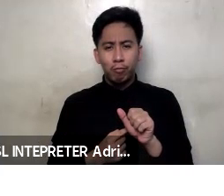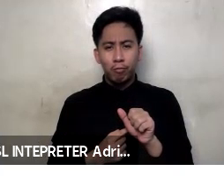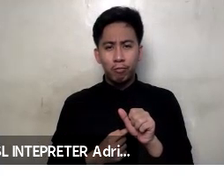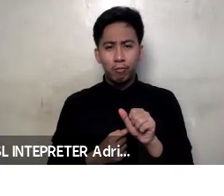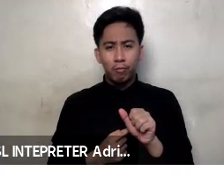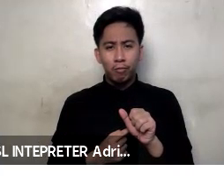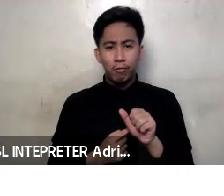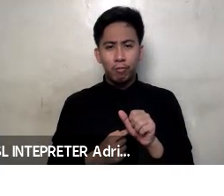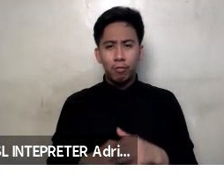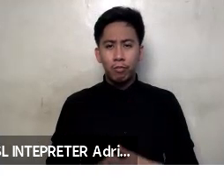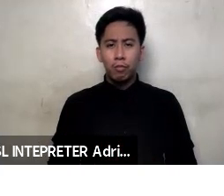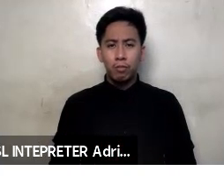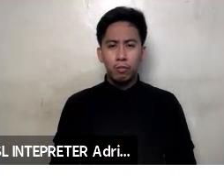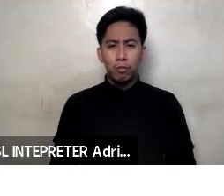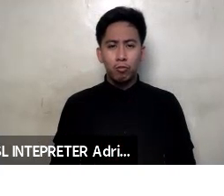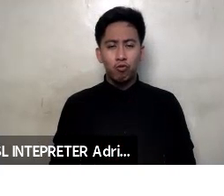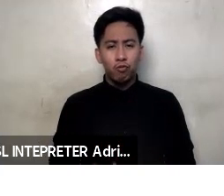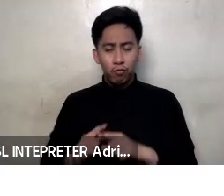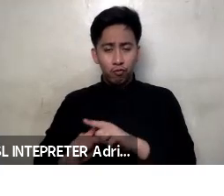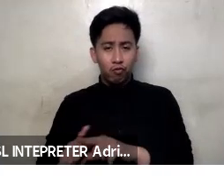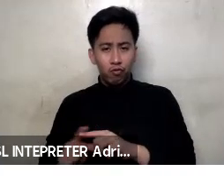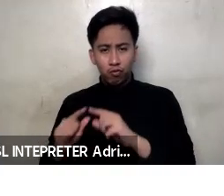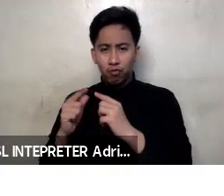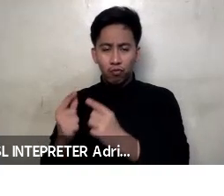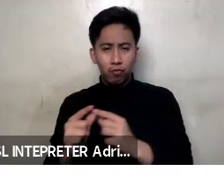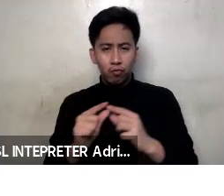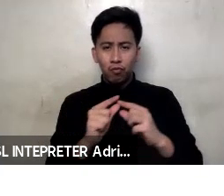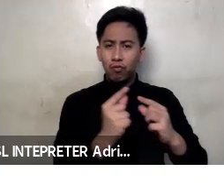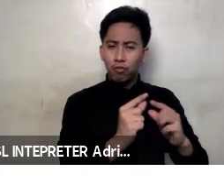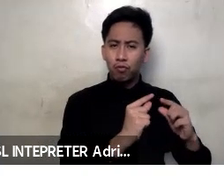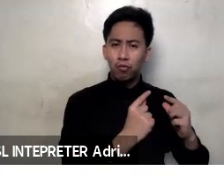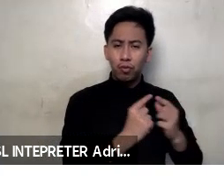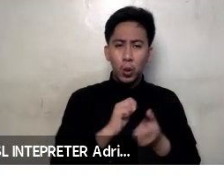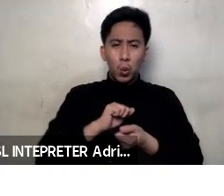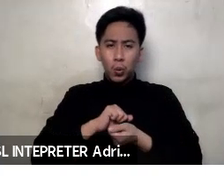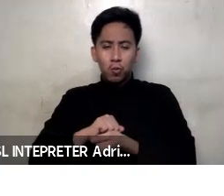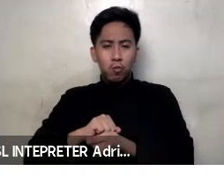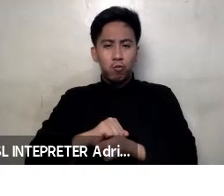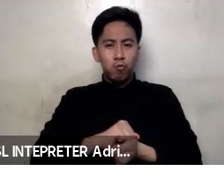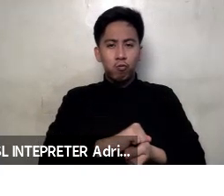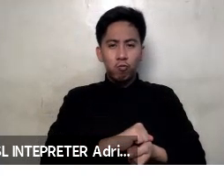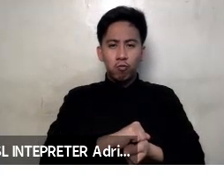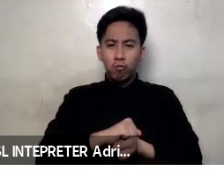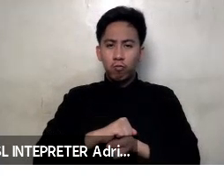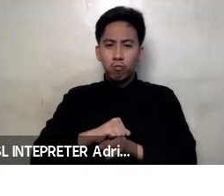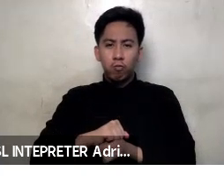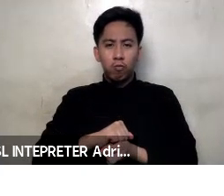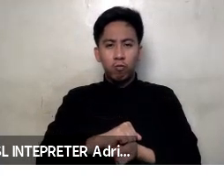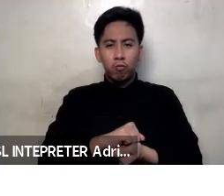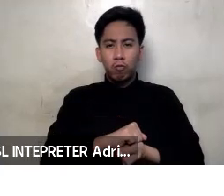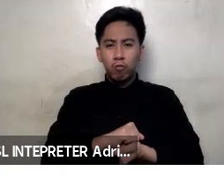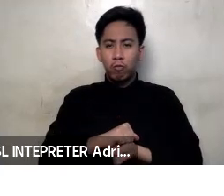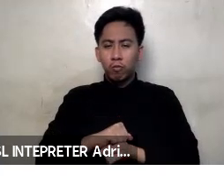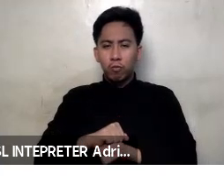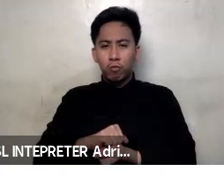Indeed, multi-sectoral stakeholder collaboration and LCE engagement leads to cohesive